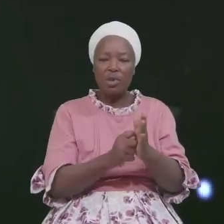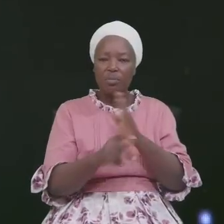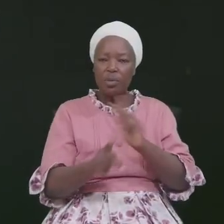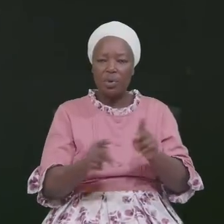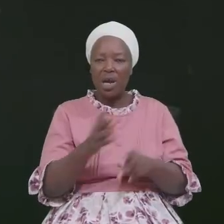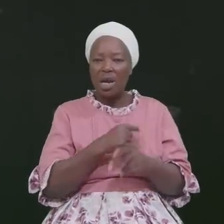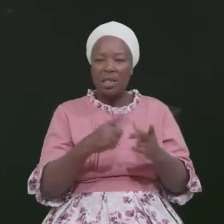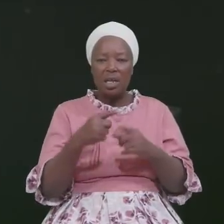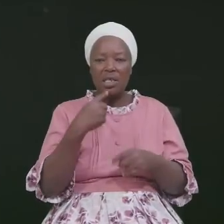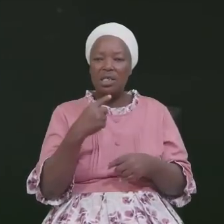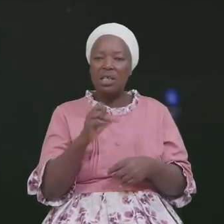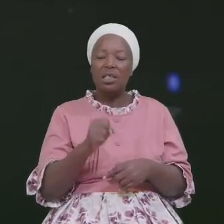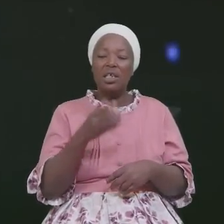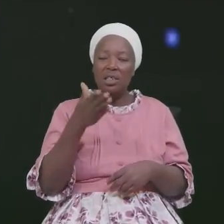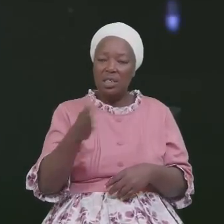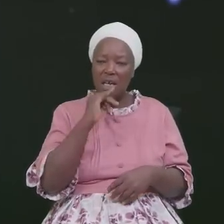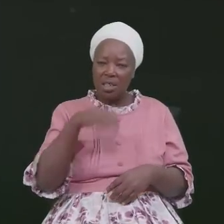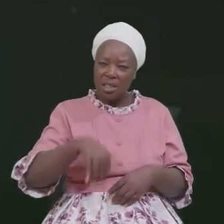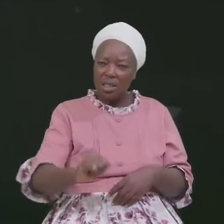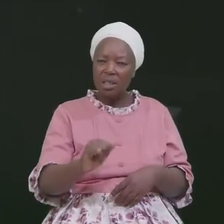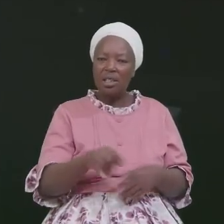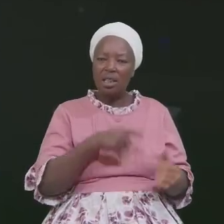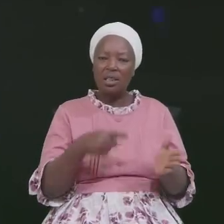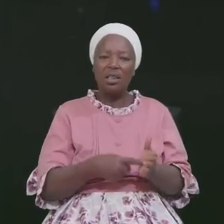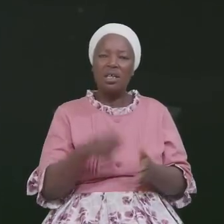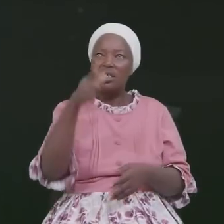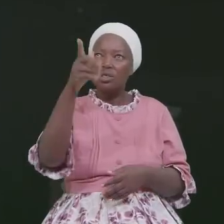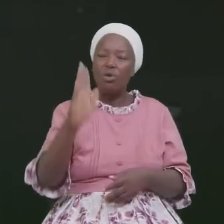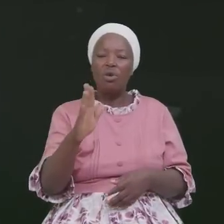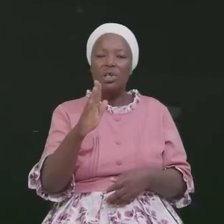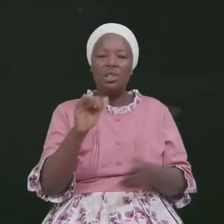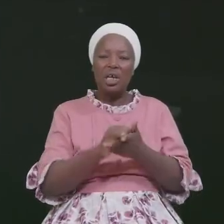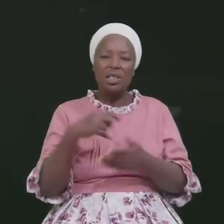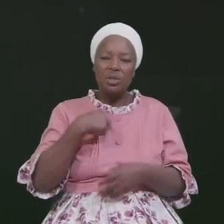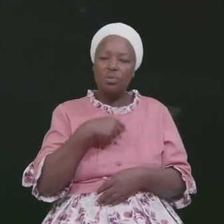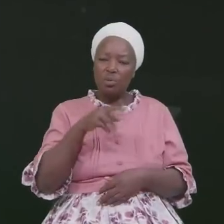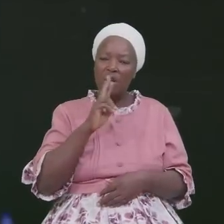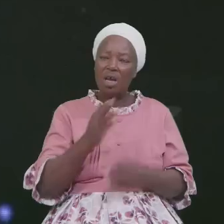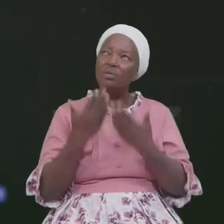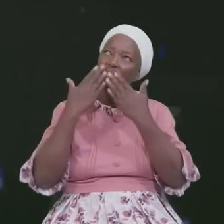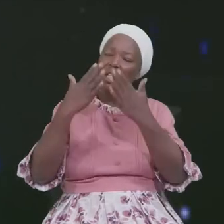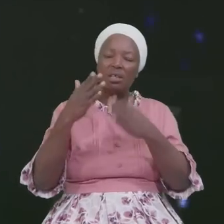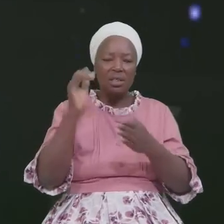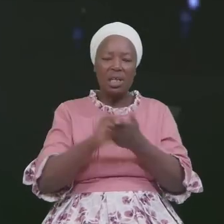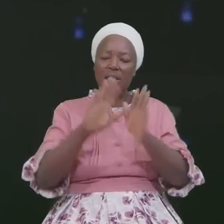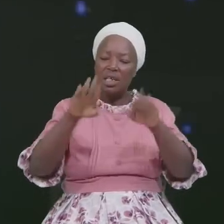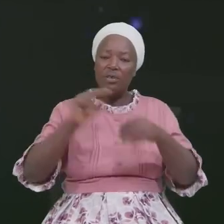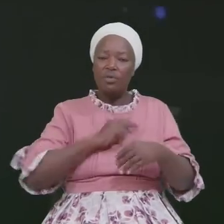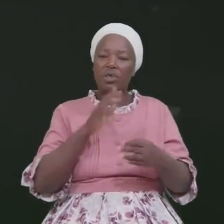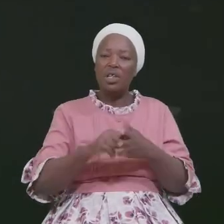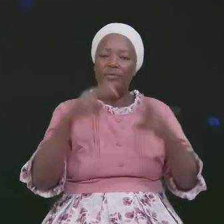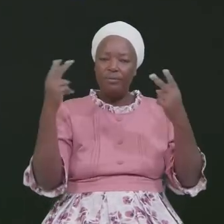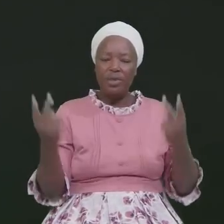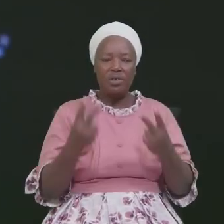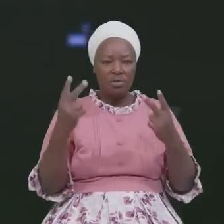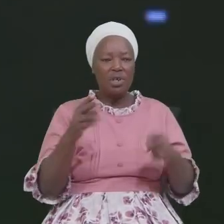he says, there is still this God that we're thanking, that giveth us the victory